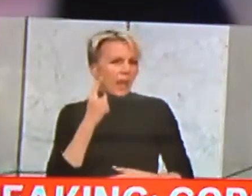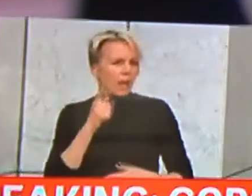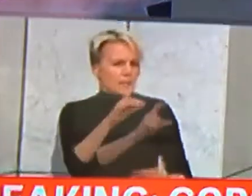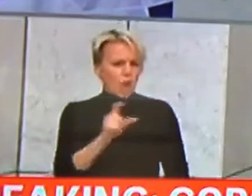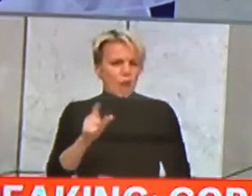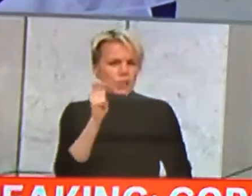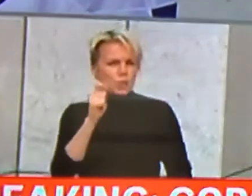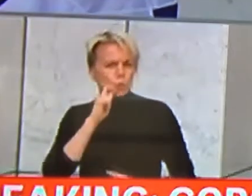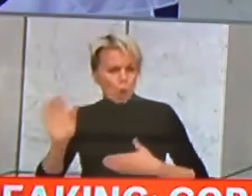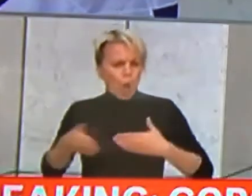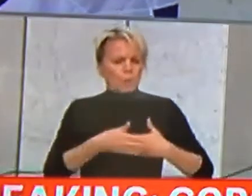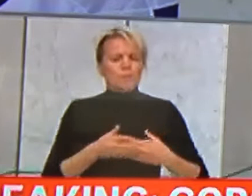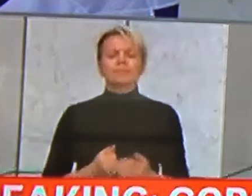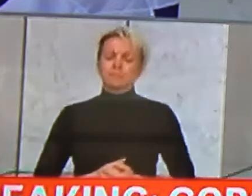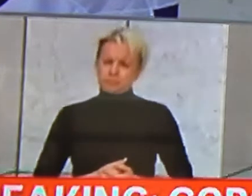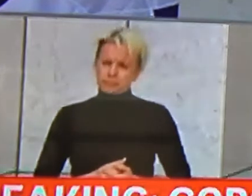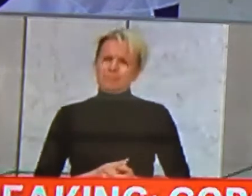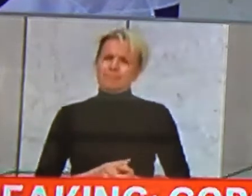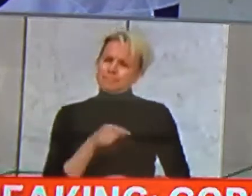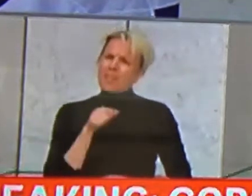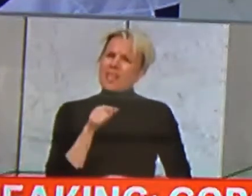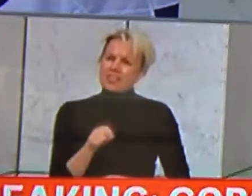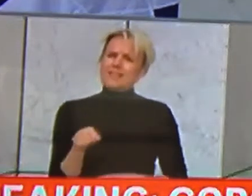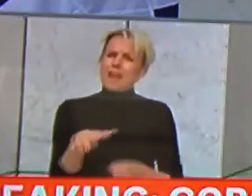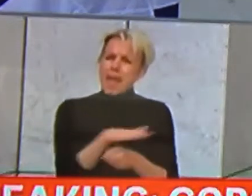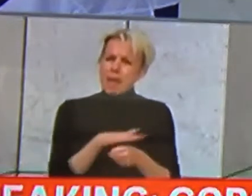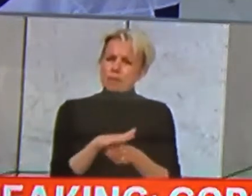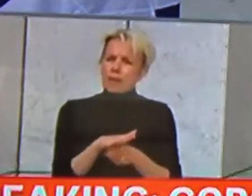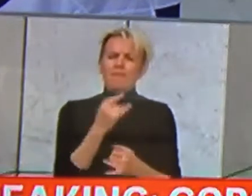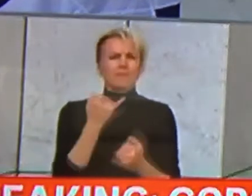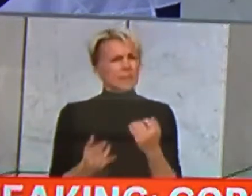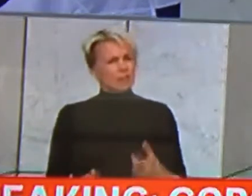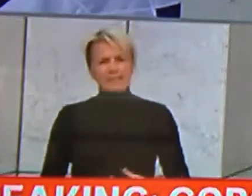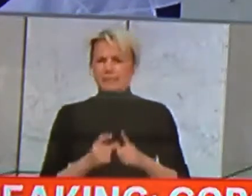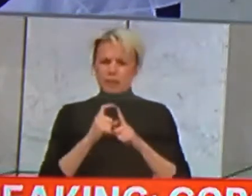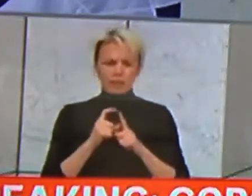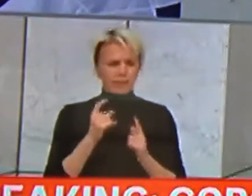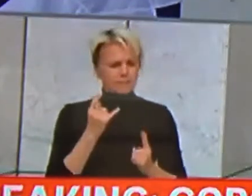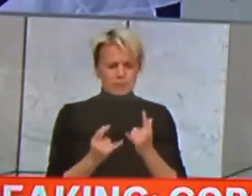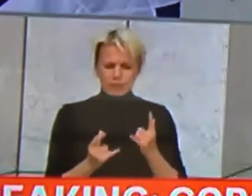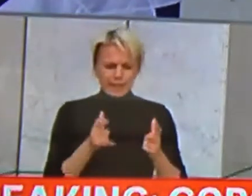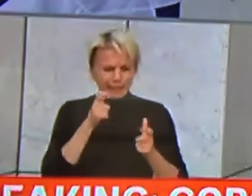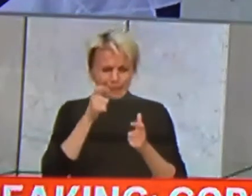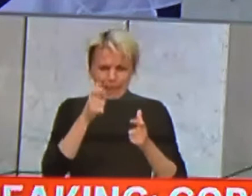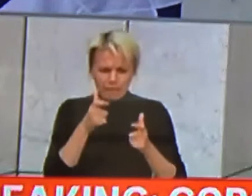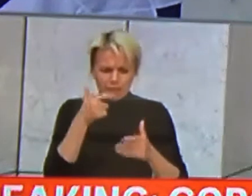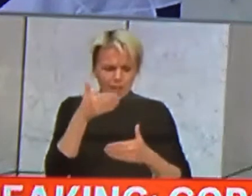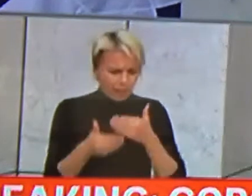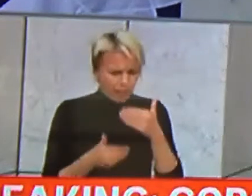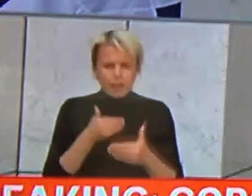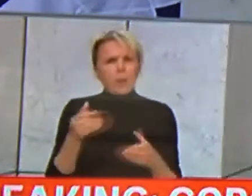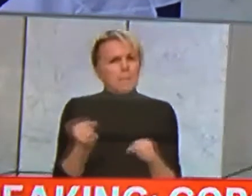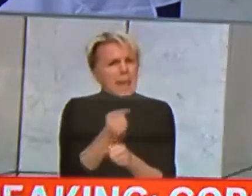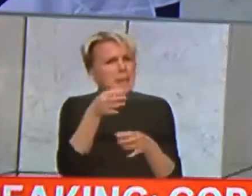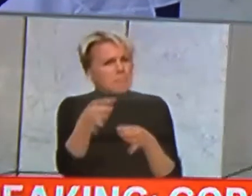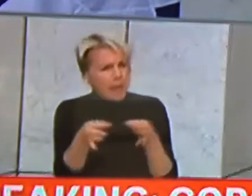of the very sensitive areas that we're working through, Sam, and we're working on a plan to deal with that with those many premises around the